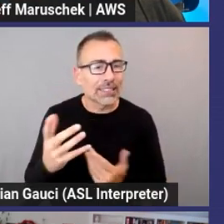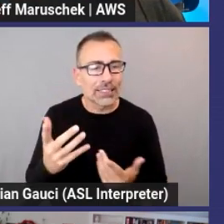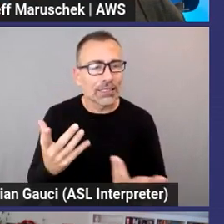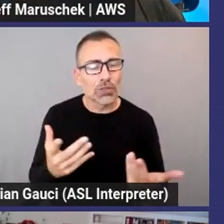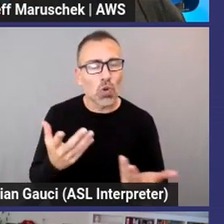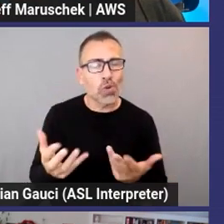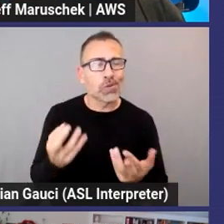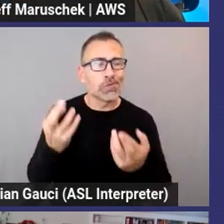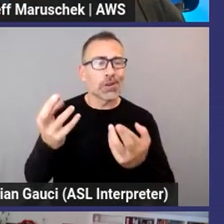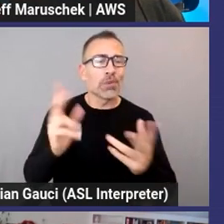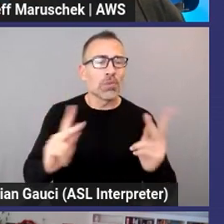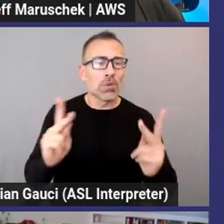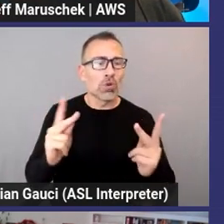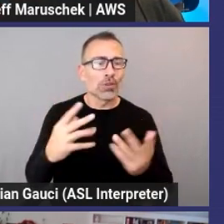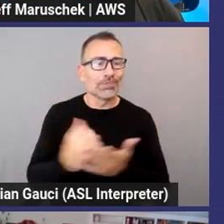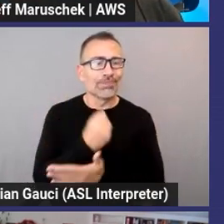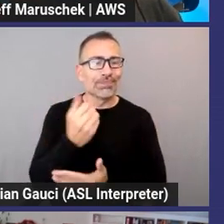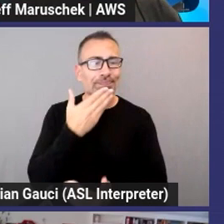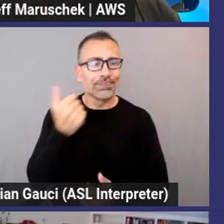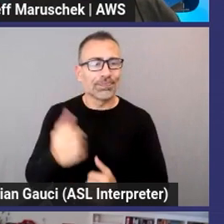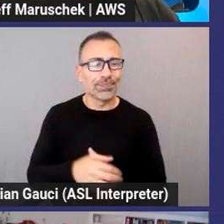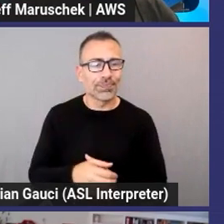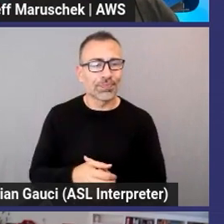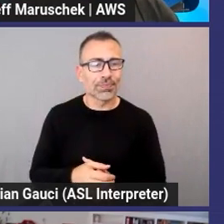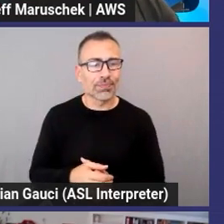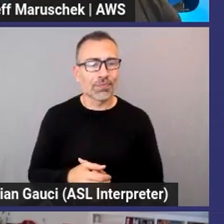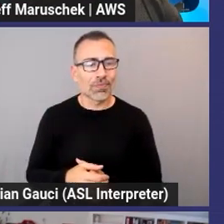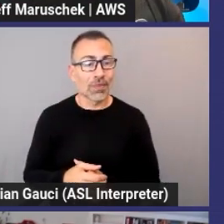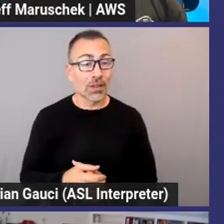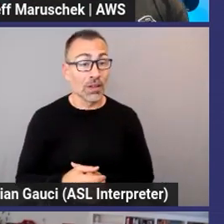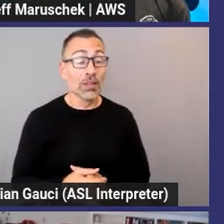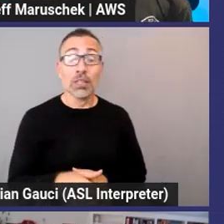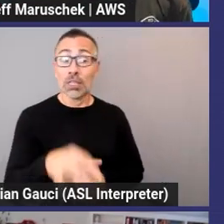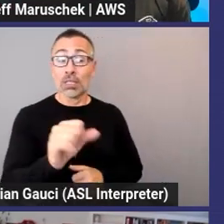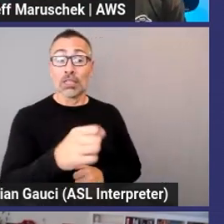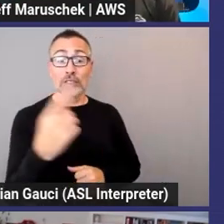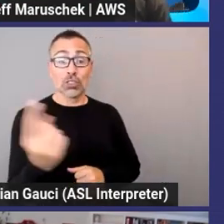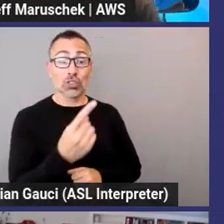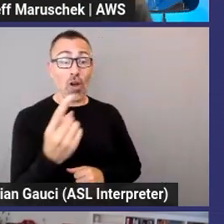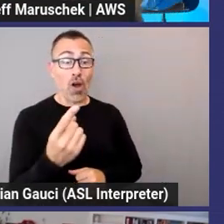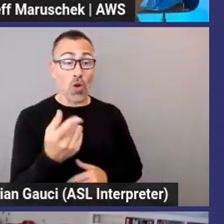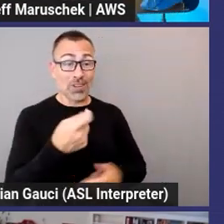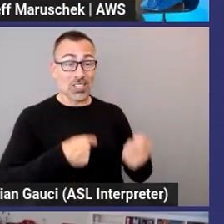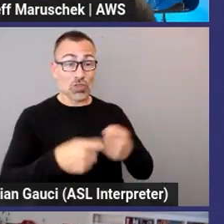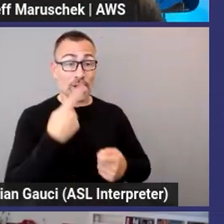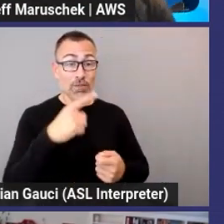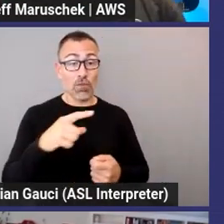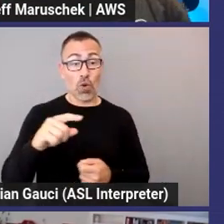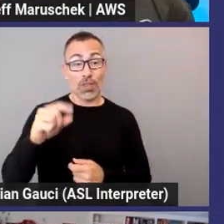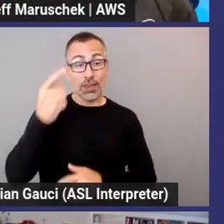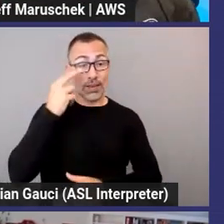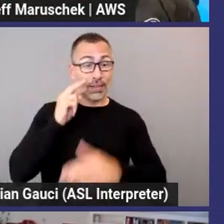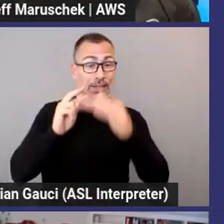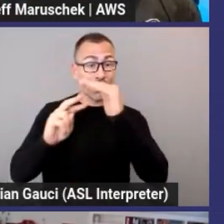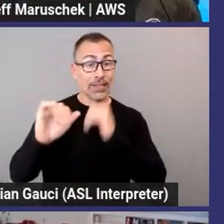utilize internet Yeah, marketing. there's always a trade-off between the insights that you get from these traffic and the value that you get from